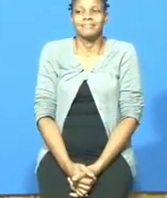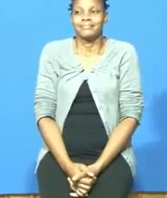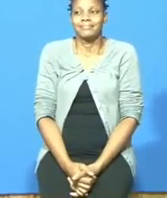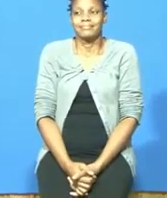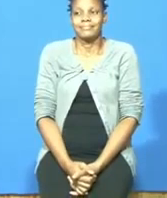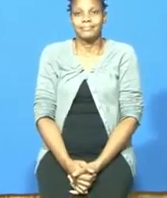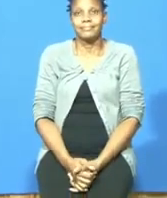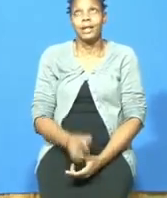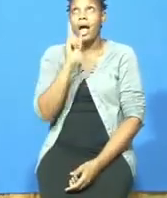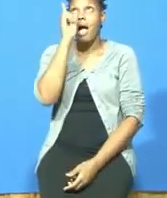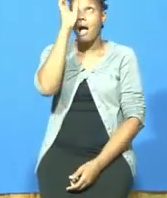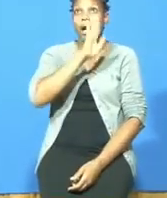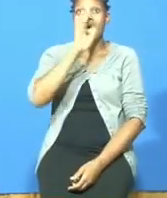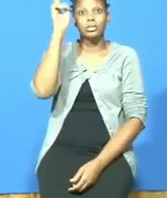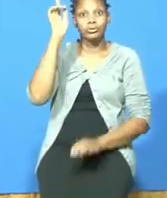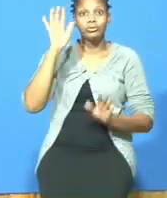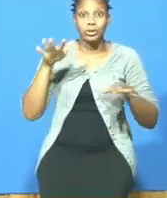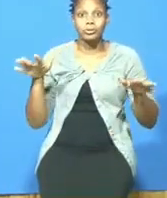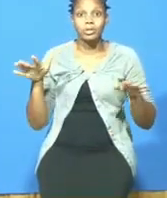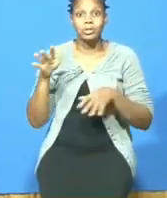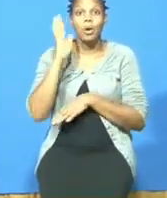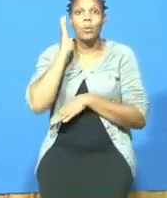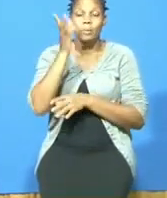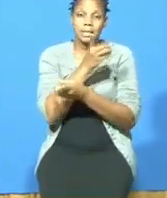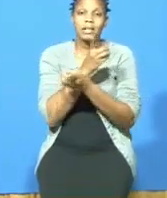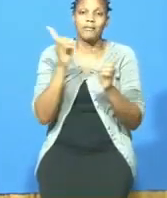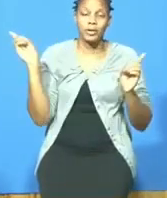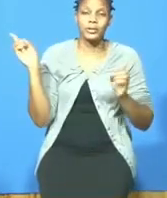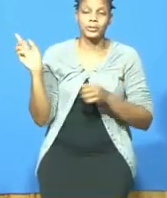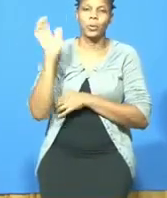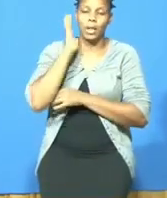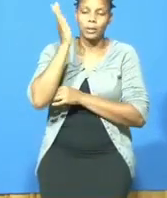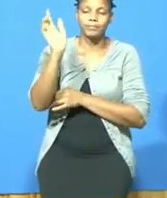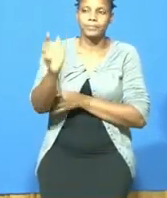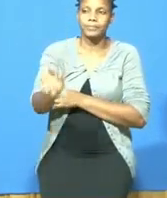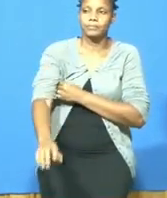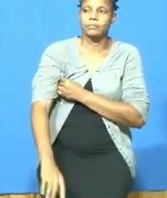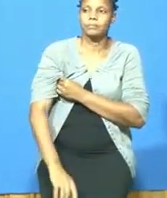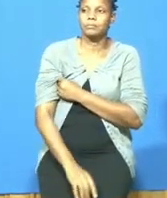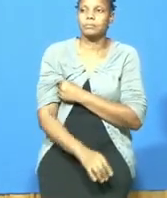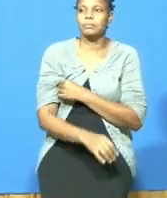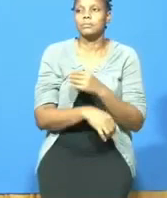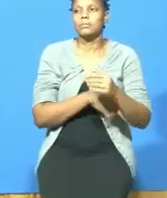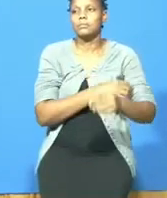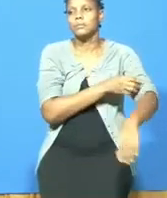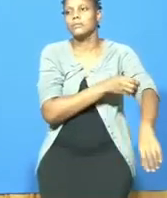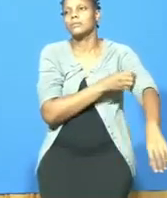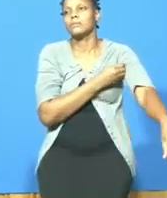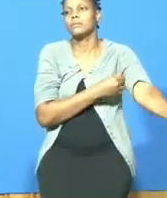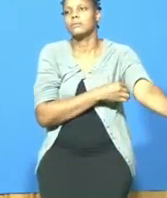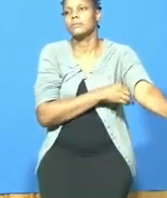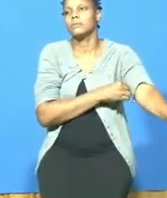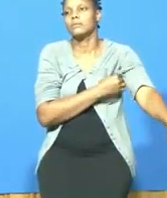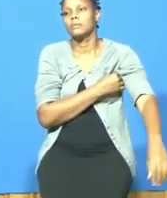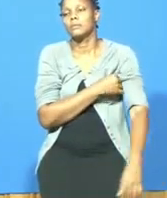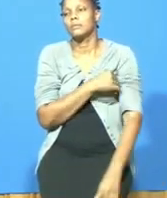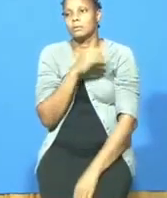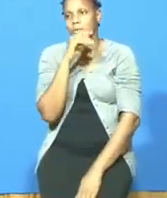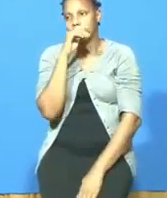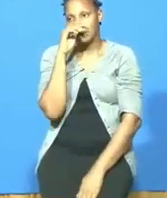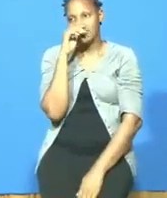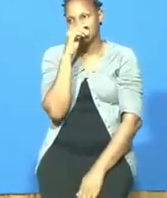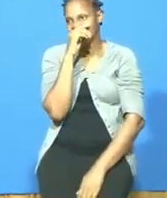God's children will be delivered, and crying out with a loud